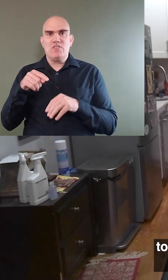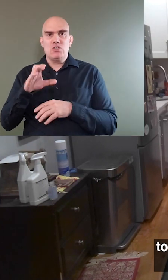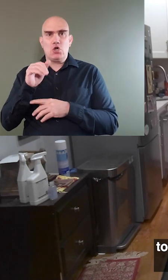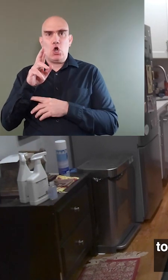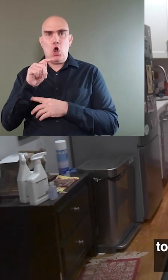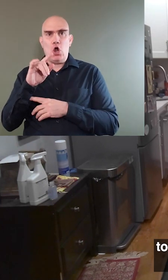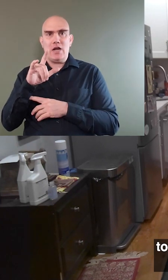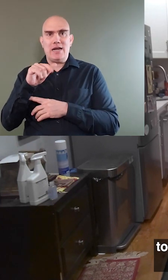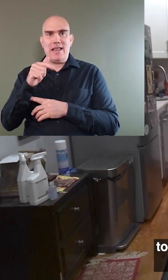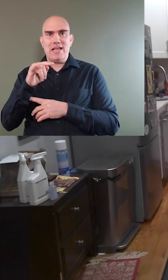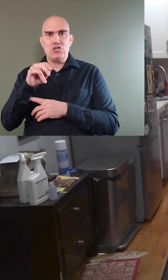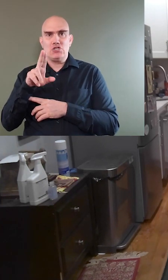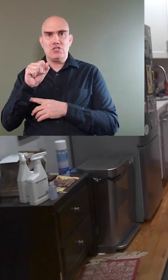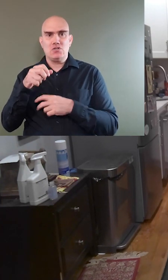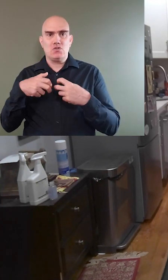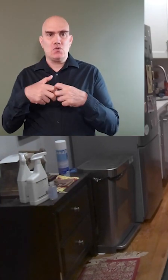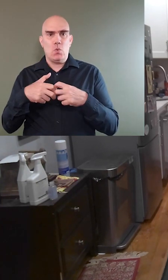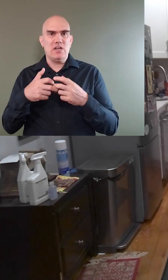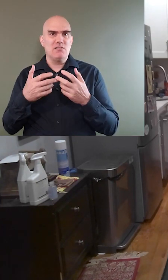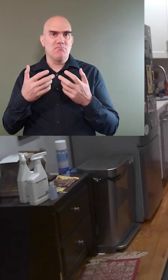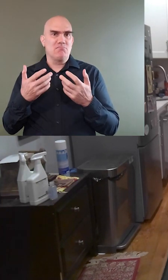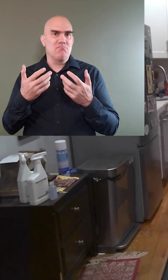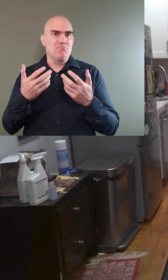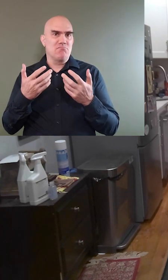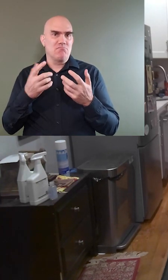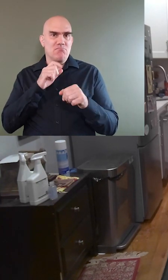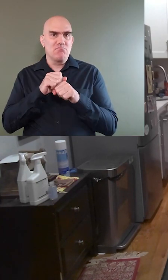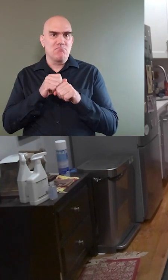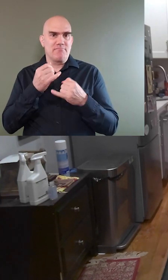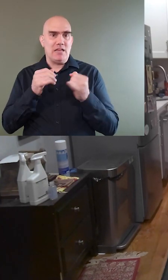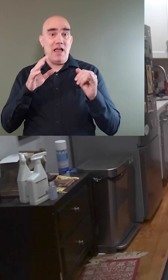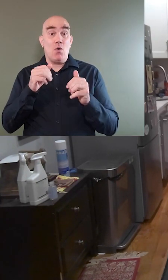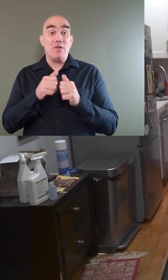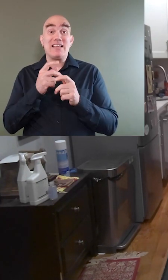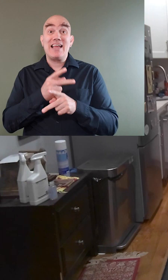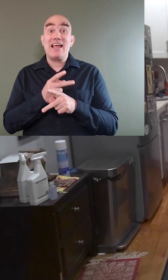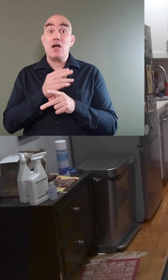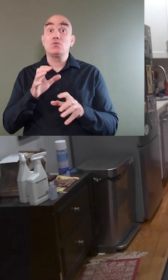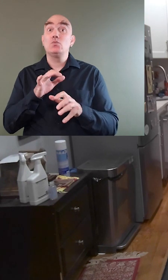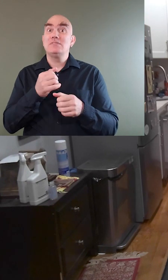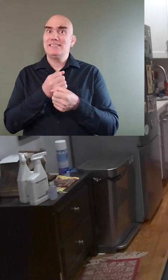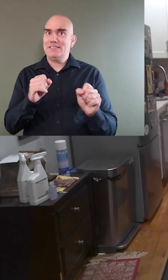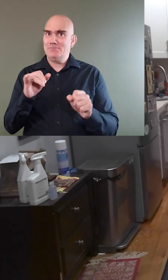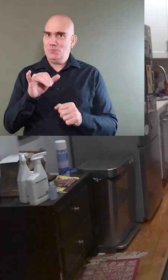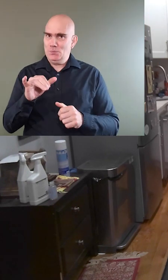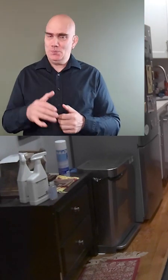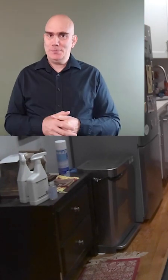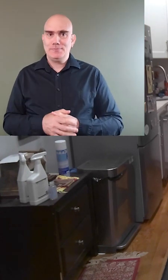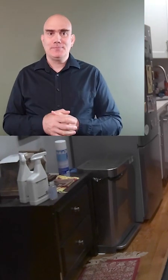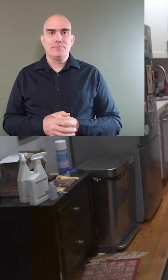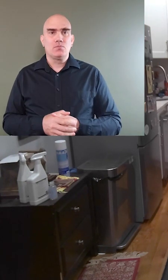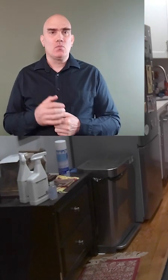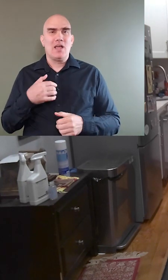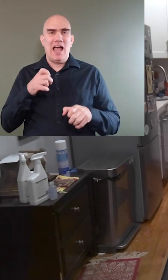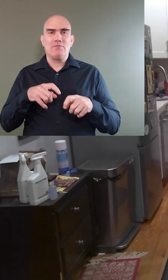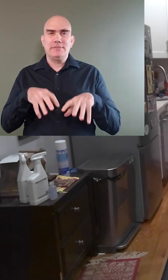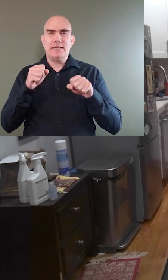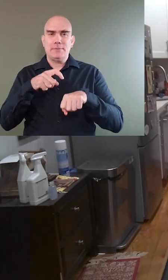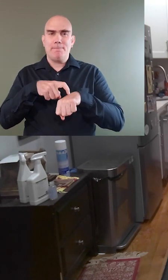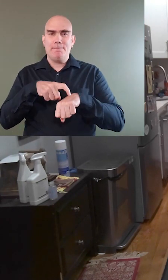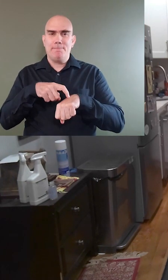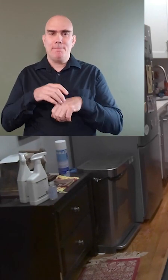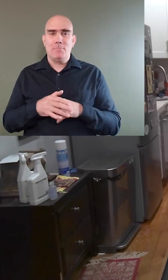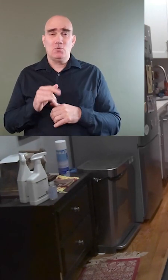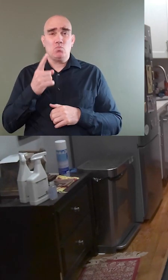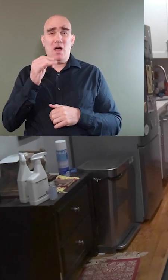joints carefully and with care, and to do it safely. We have to take